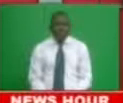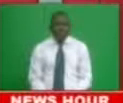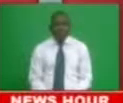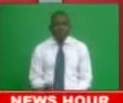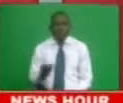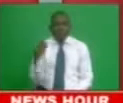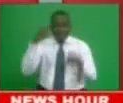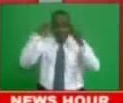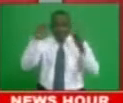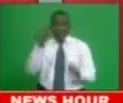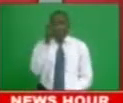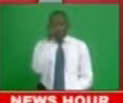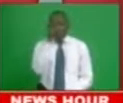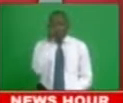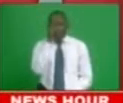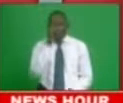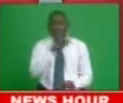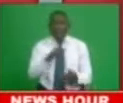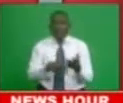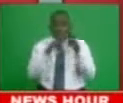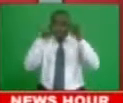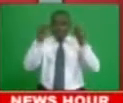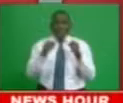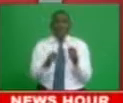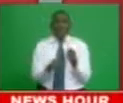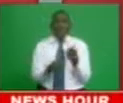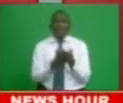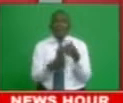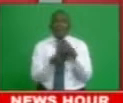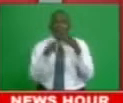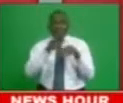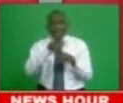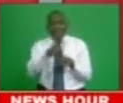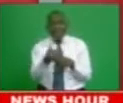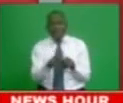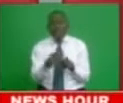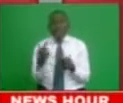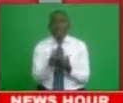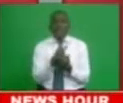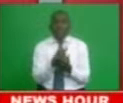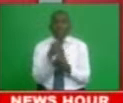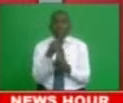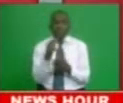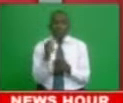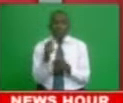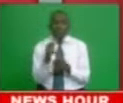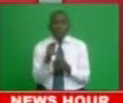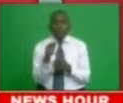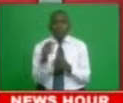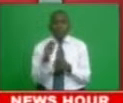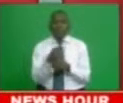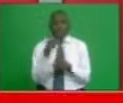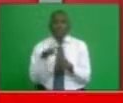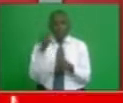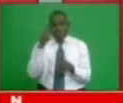Former President John Ajikum Kufu and Vice President Kwesi Emisatha, among the Ghanaian gold sporting giants nominated